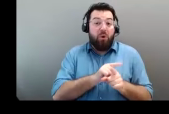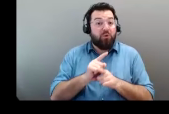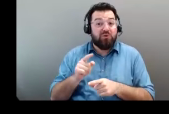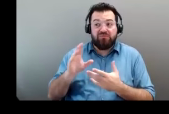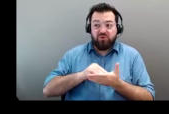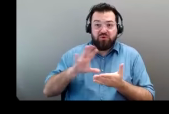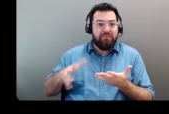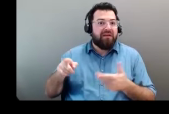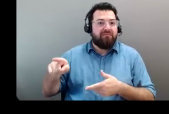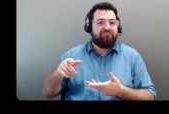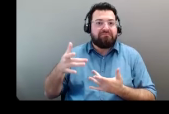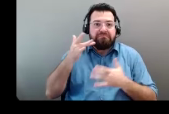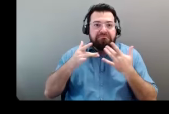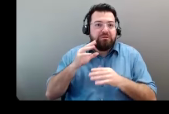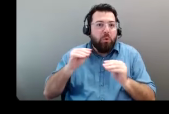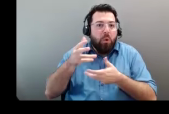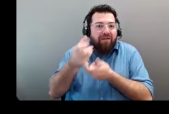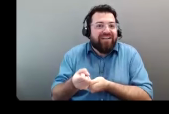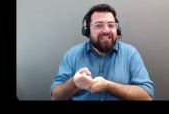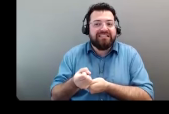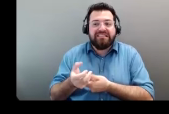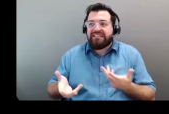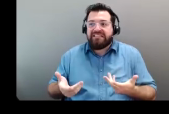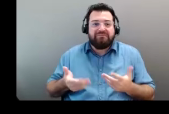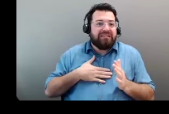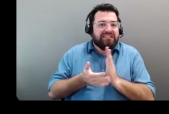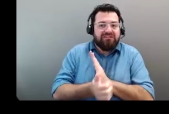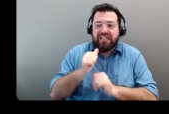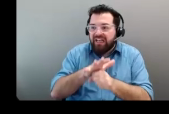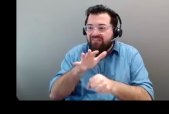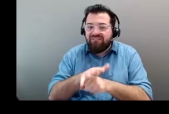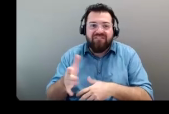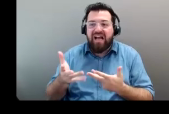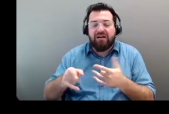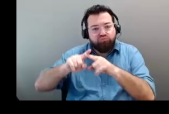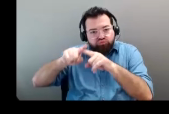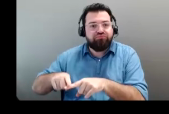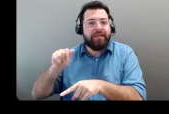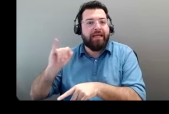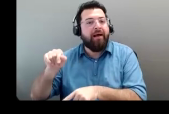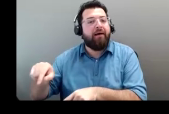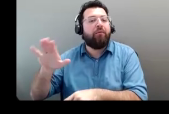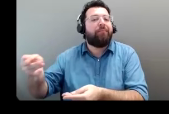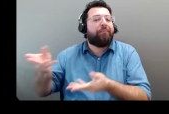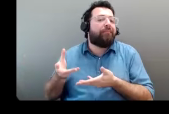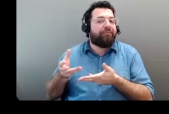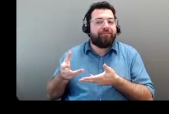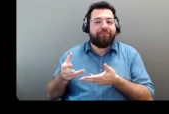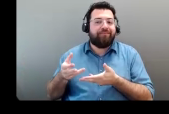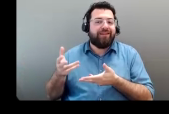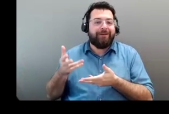don't understand the subject at hand, so they're leaning into AI to get uh,